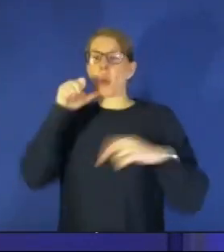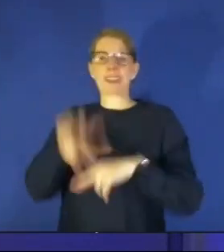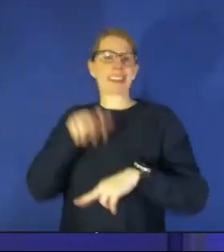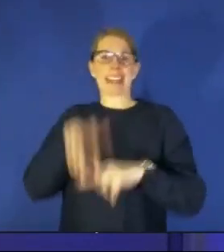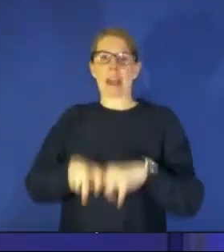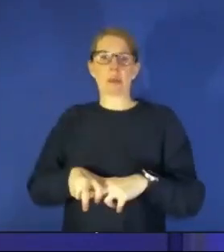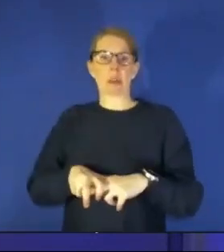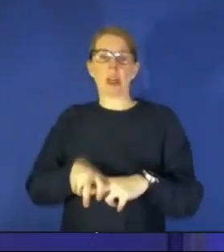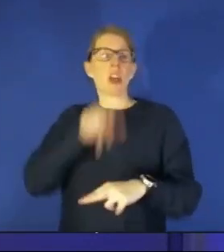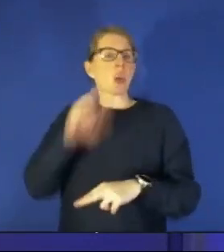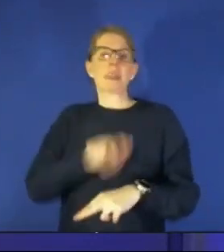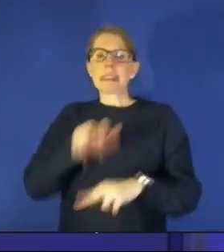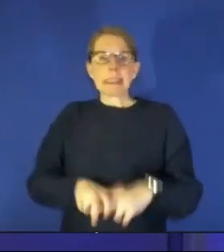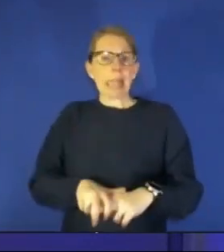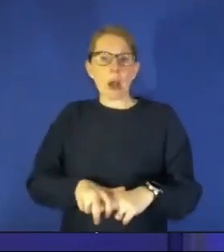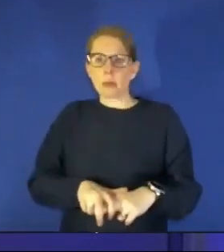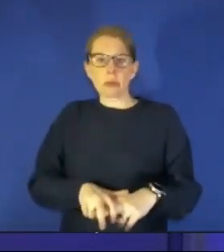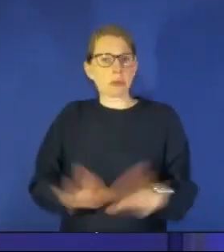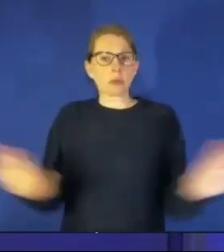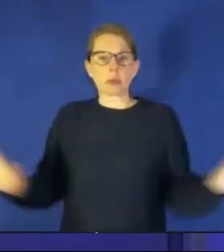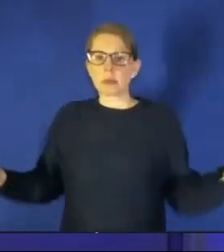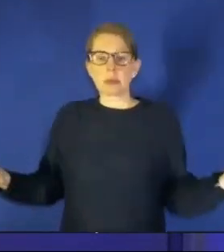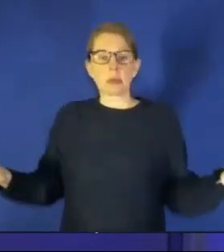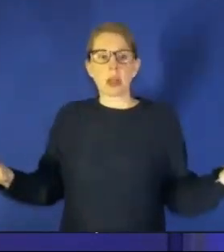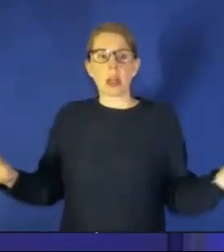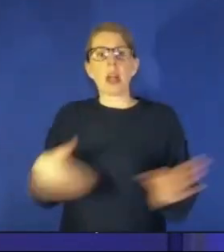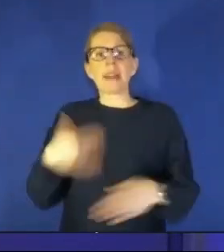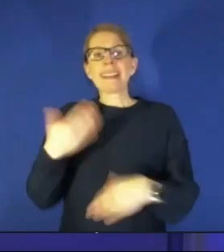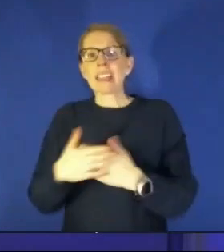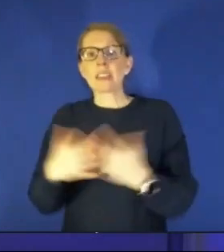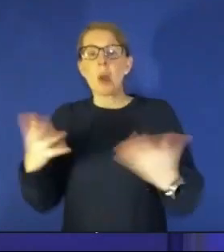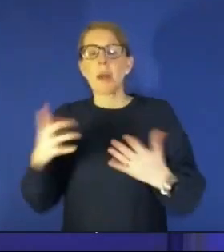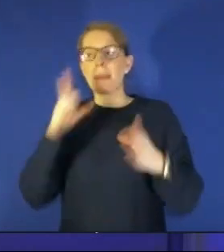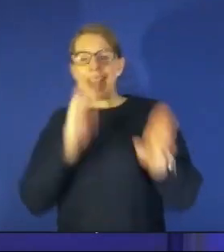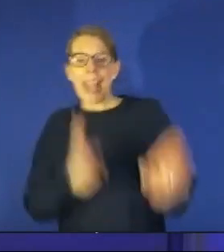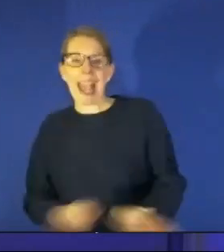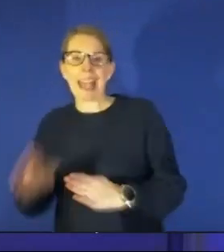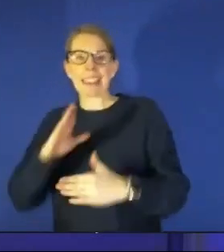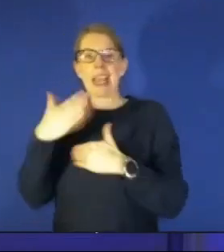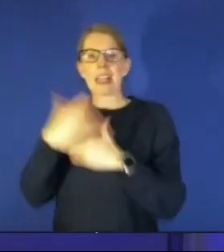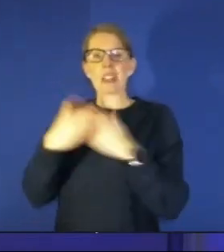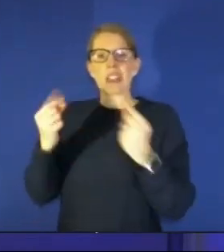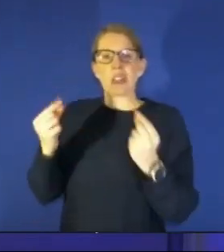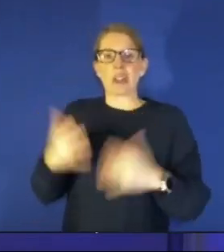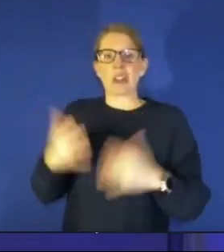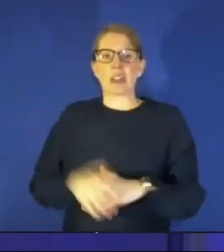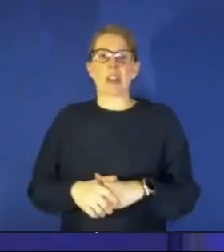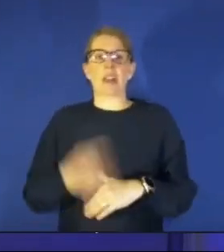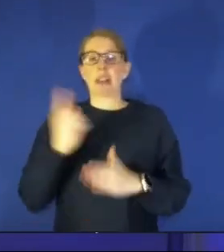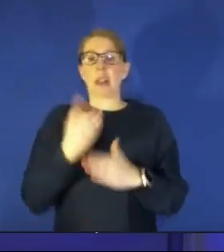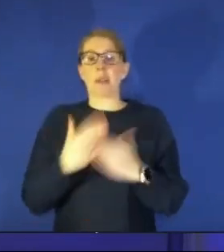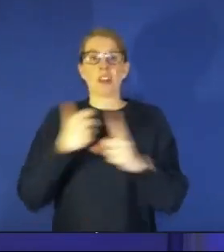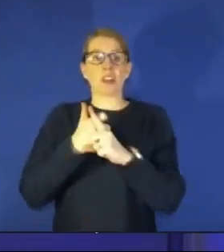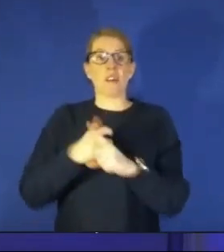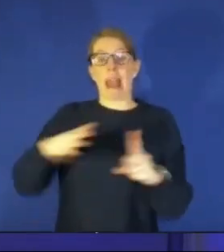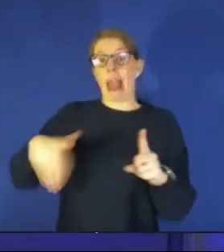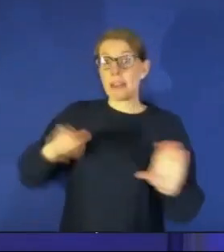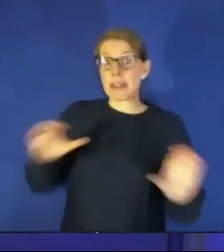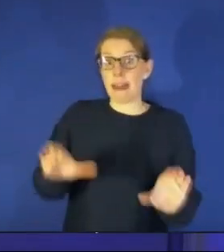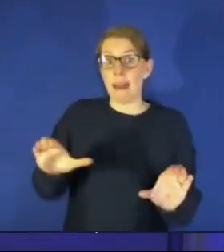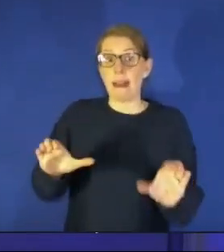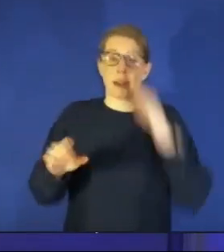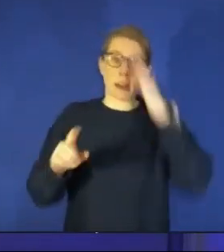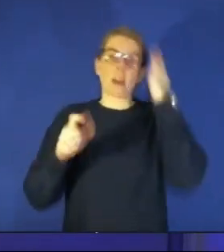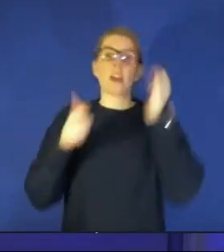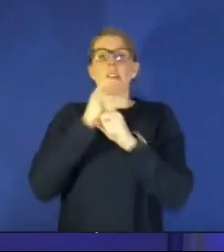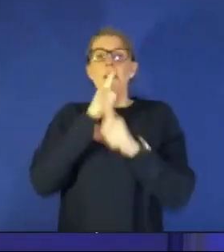don't sit down and, wow, what's next? Sort of have a plan, what's next? Something that you haven't done that you'd really enjoy, whether it's